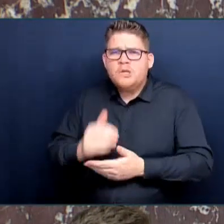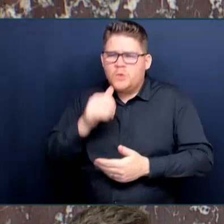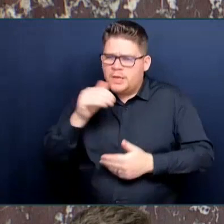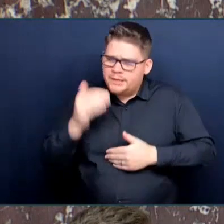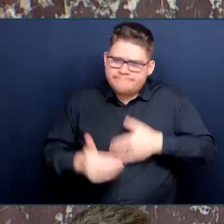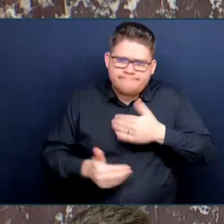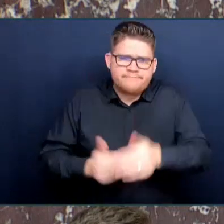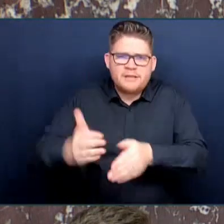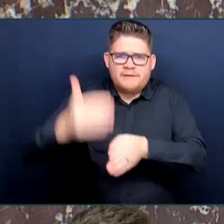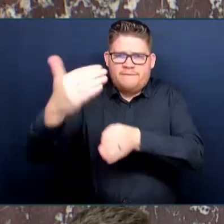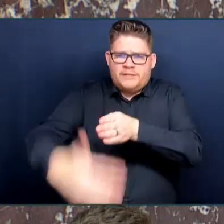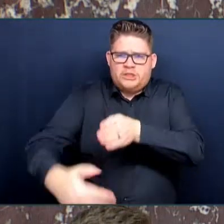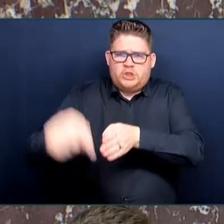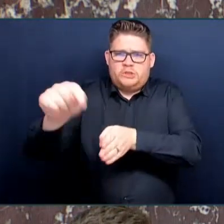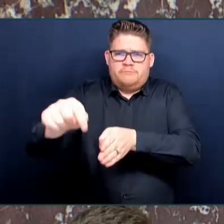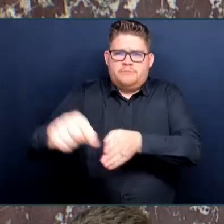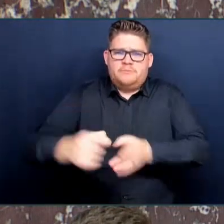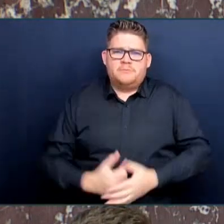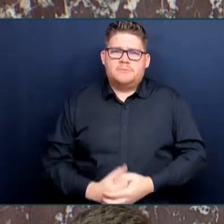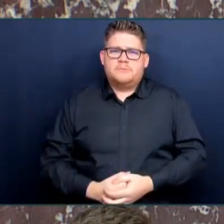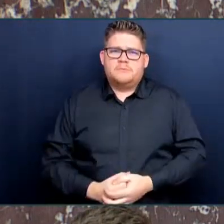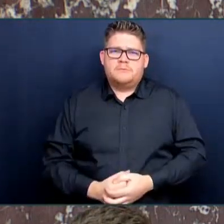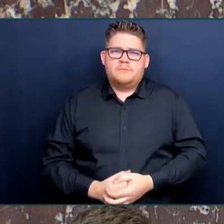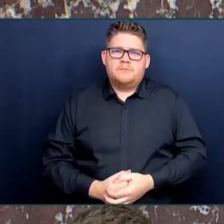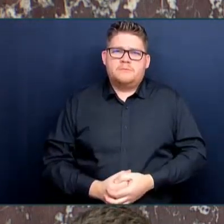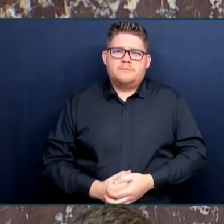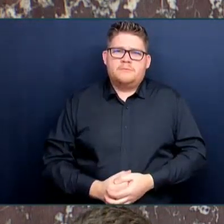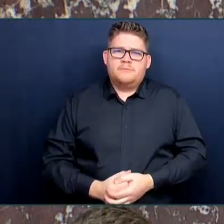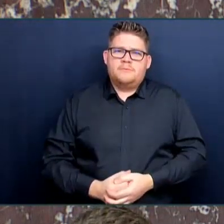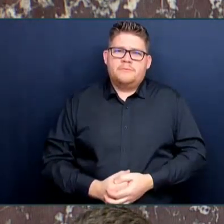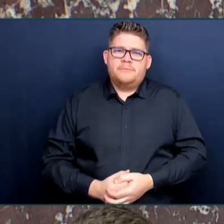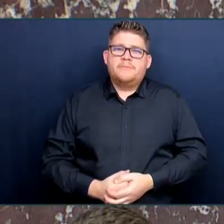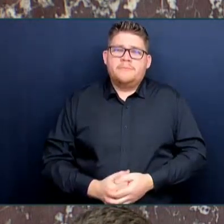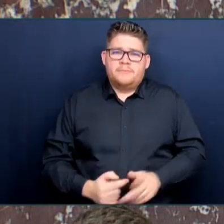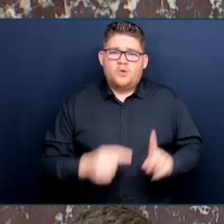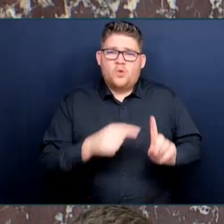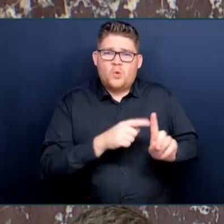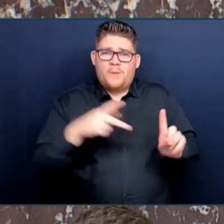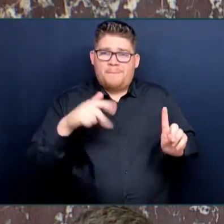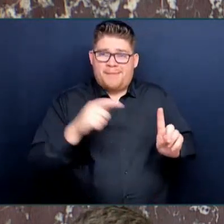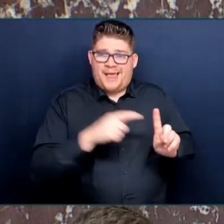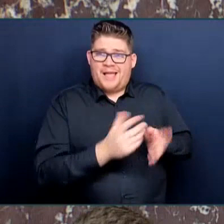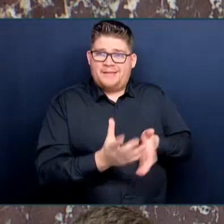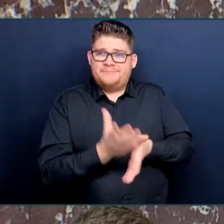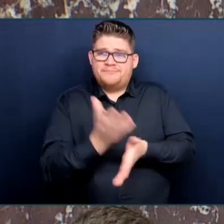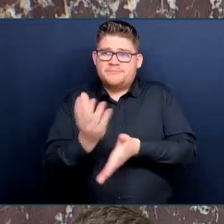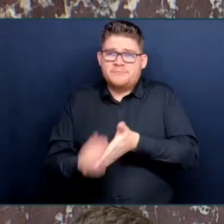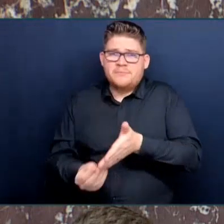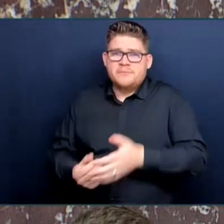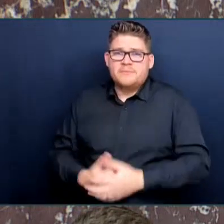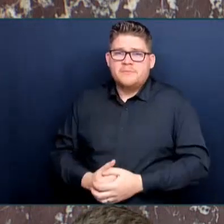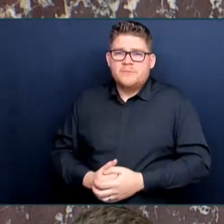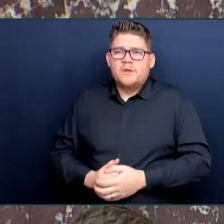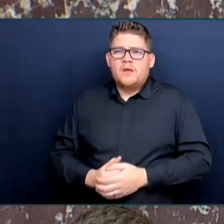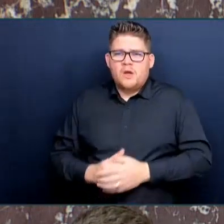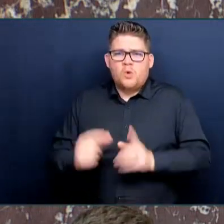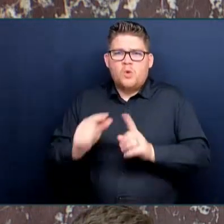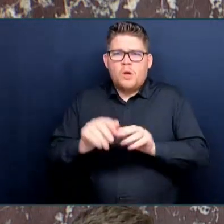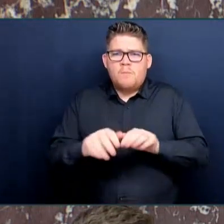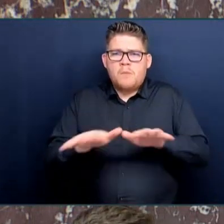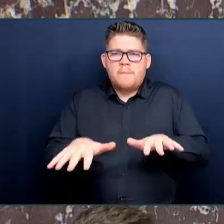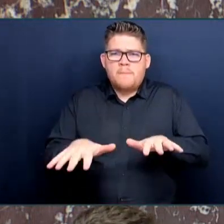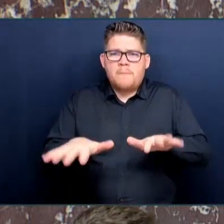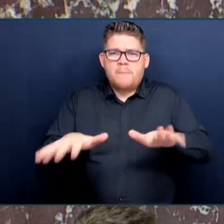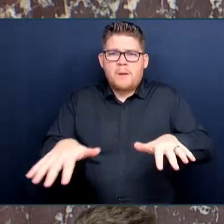Unfortunately, as news of Pat's passing was becoming more broadly known in the Kamloops community, we discovered that